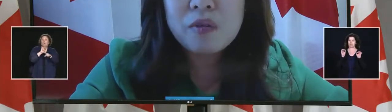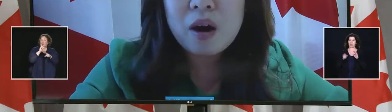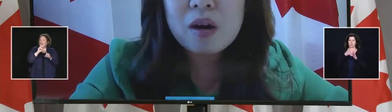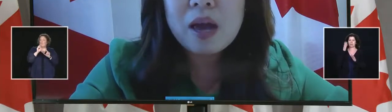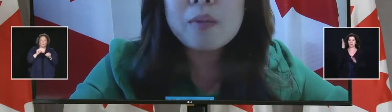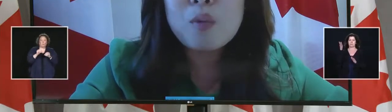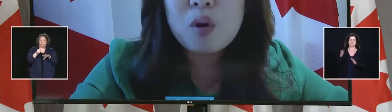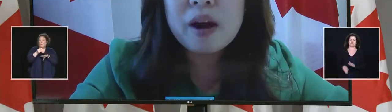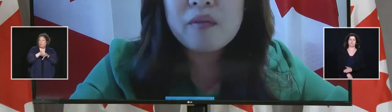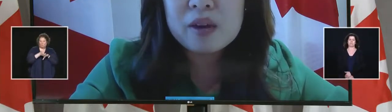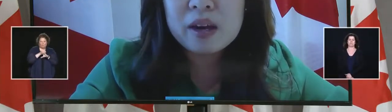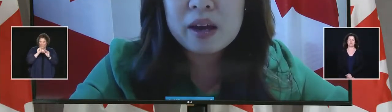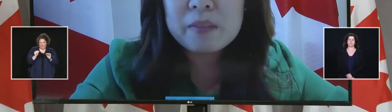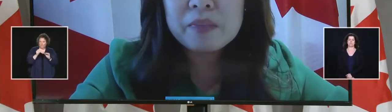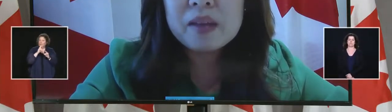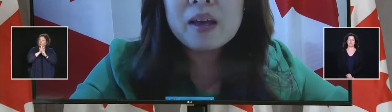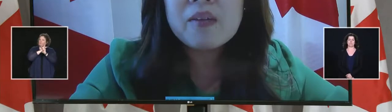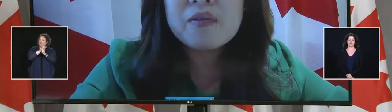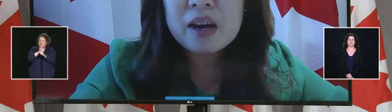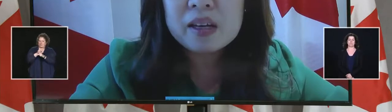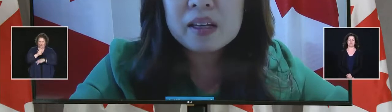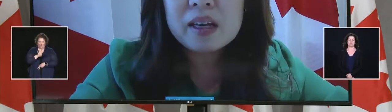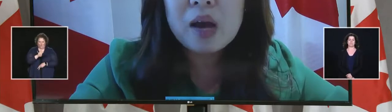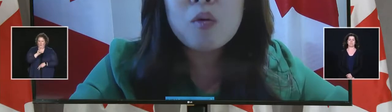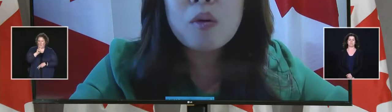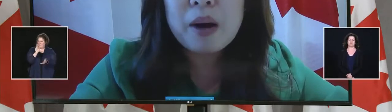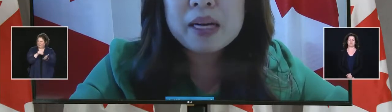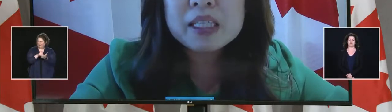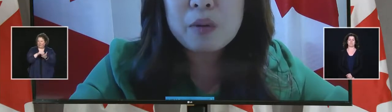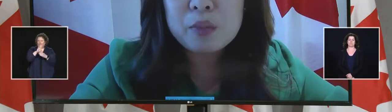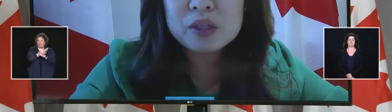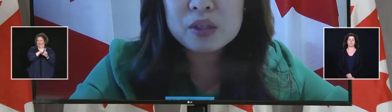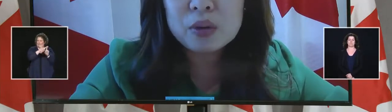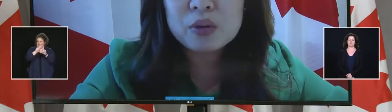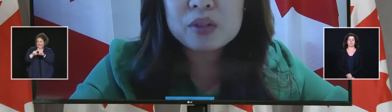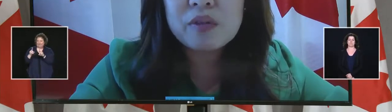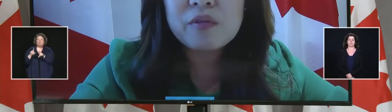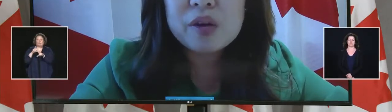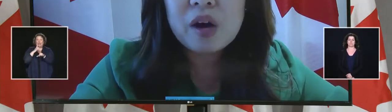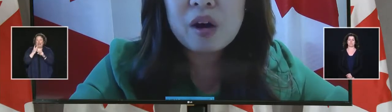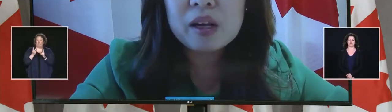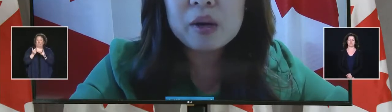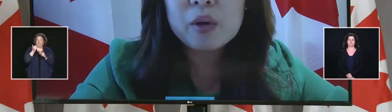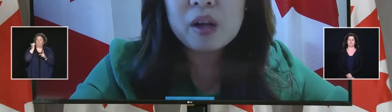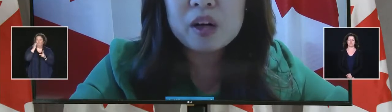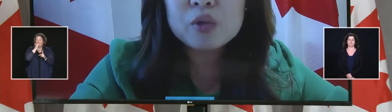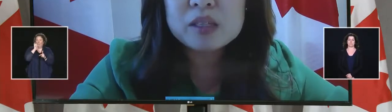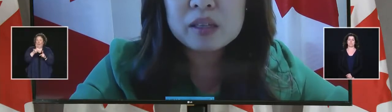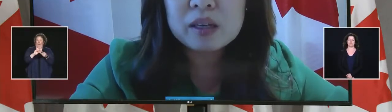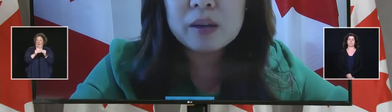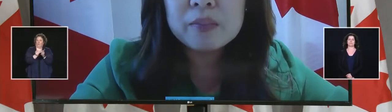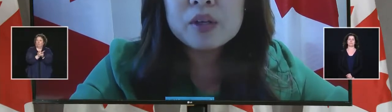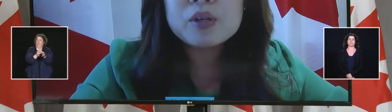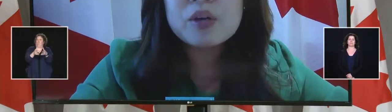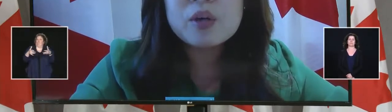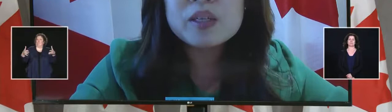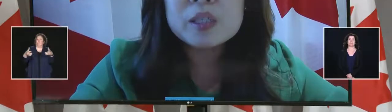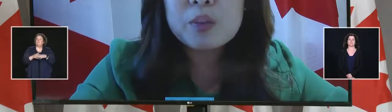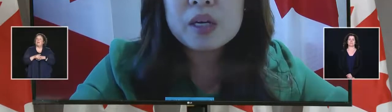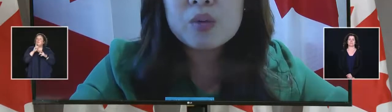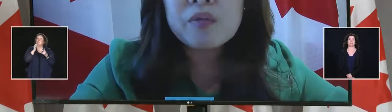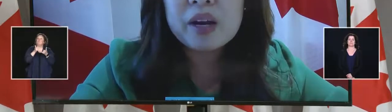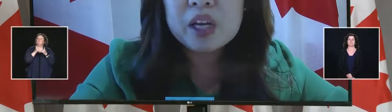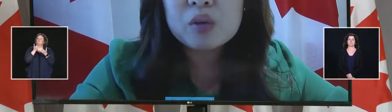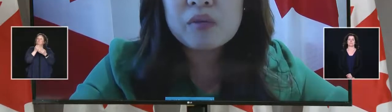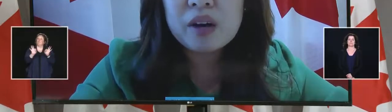so far and more every day. And finally, I will remind small business owners of the free hotline we launched recently so that you can